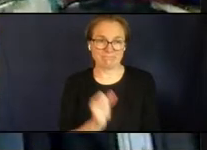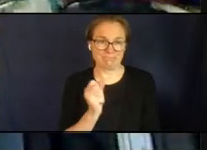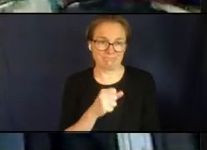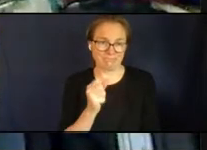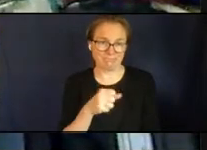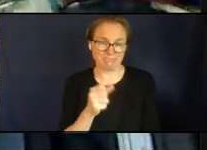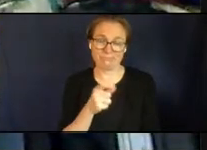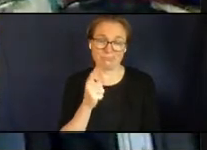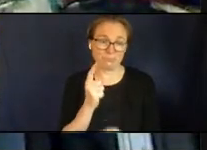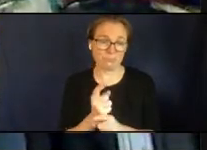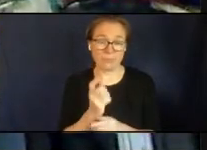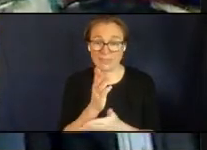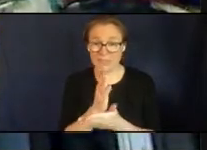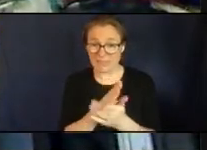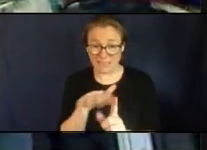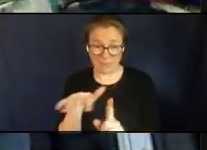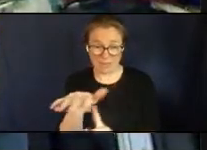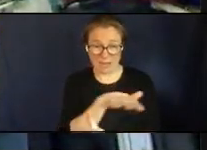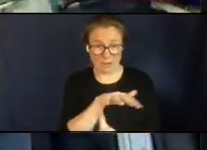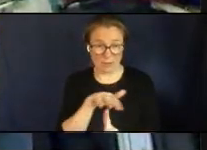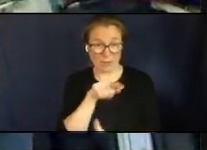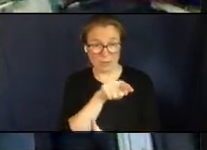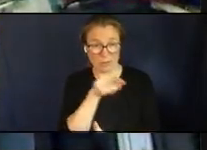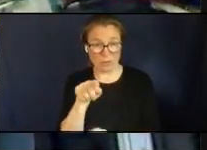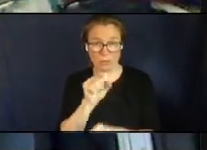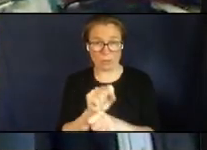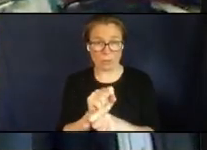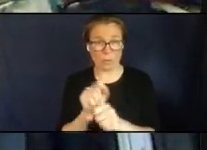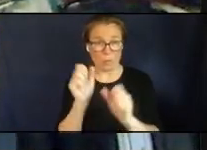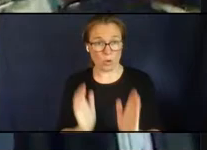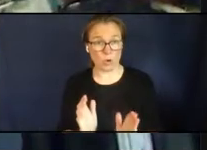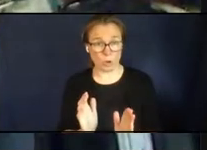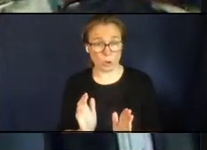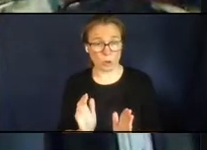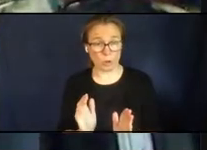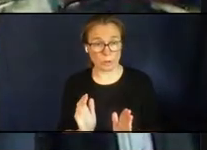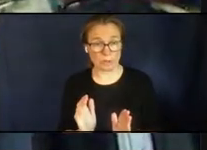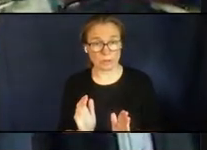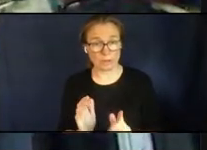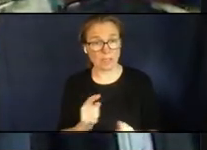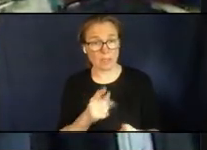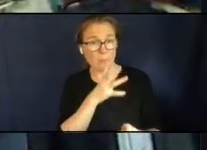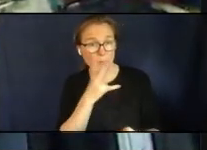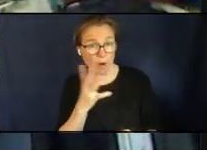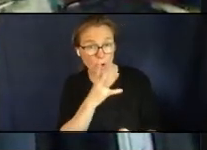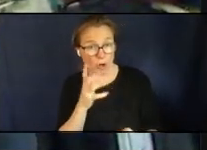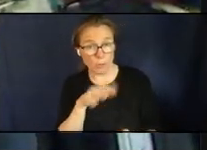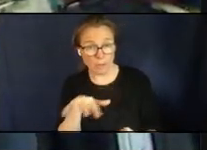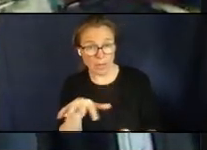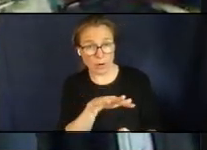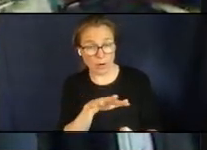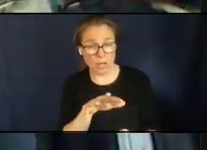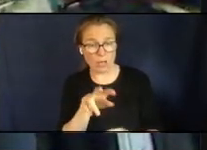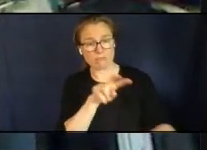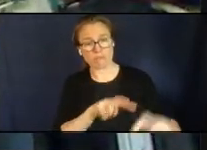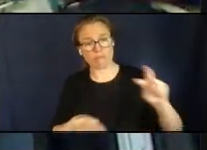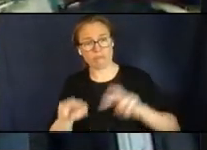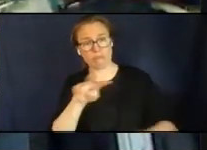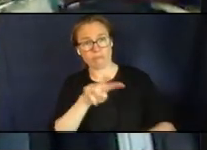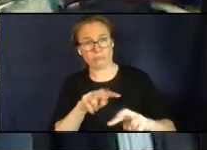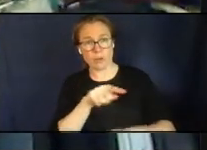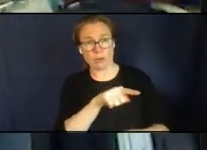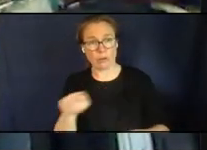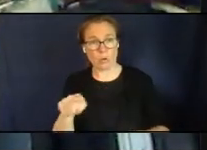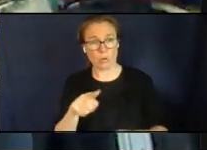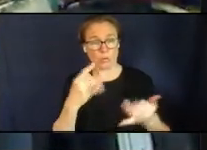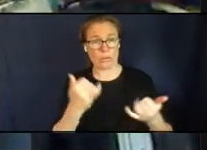in which you have workers who we've been doing work in the rural migrant communities, when you look at people that live in a